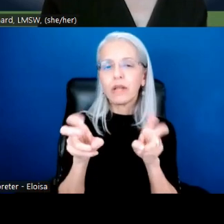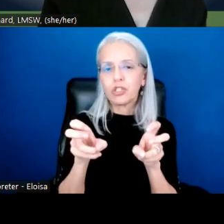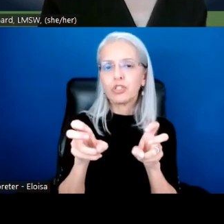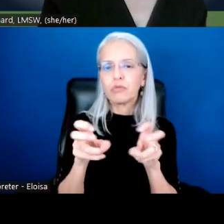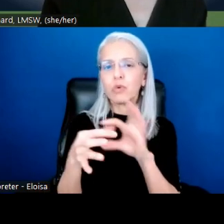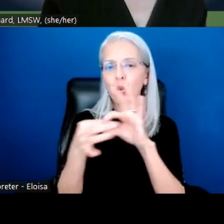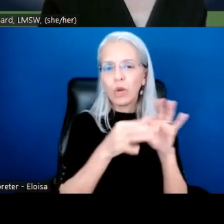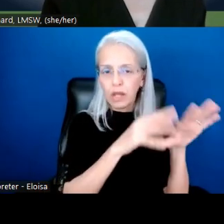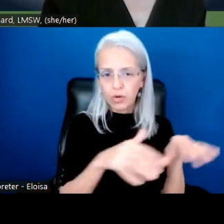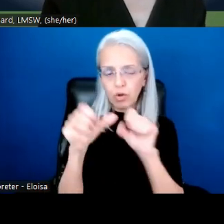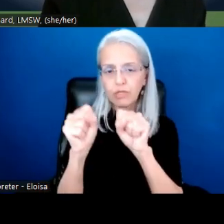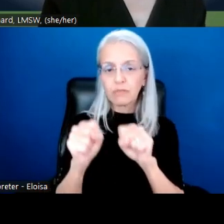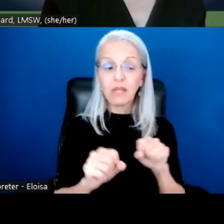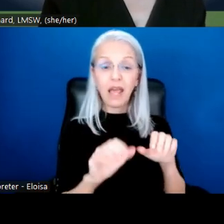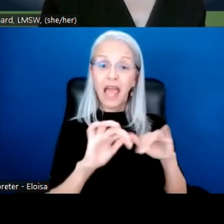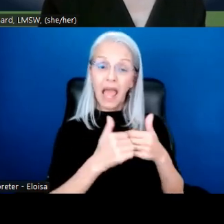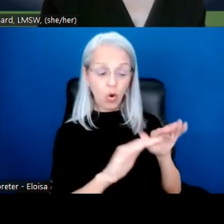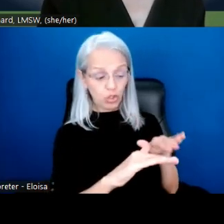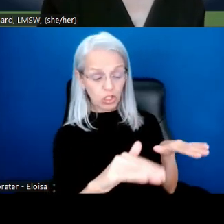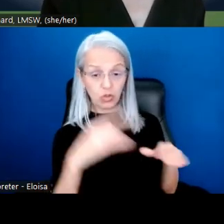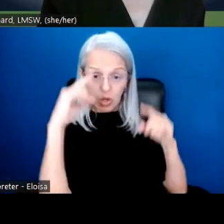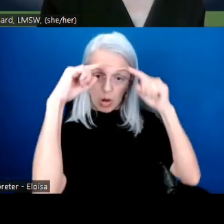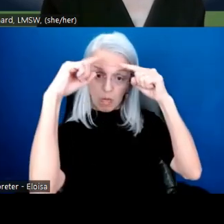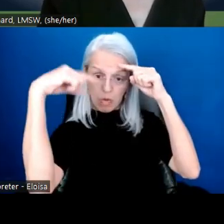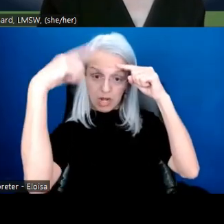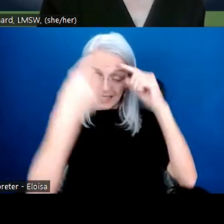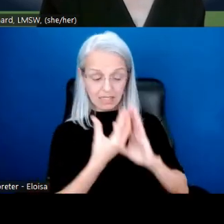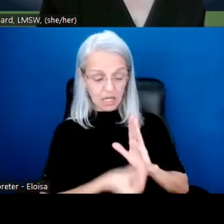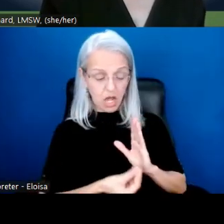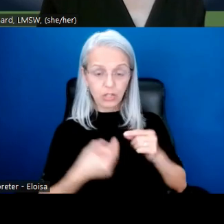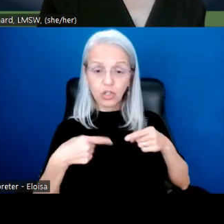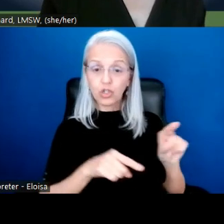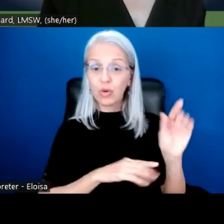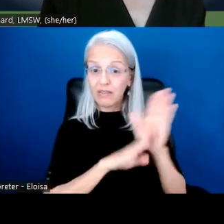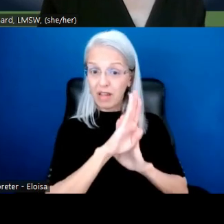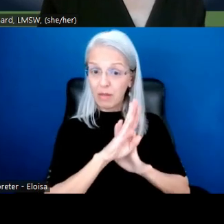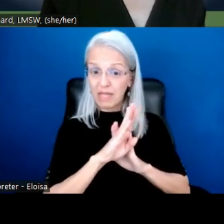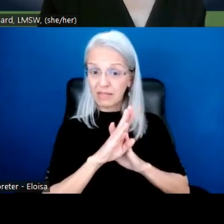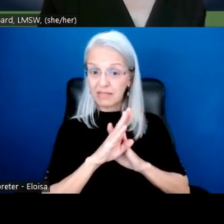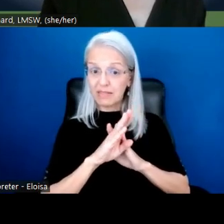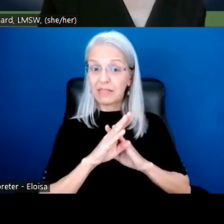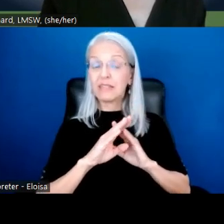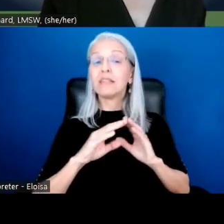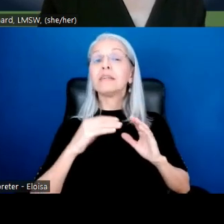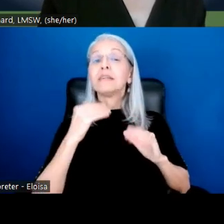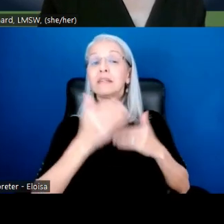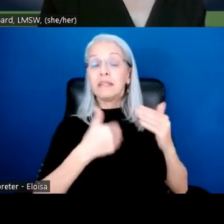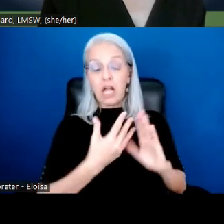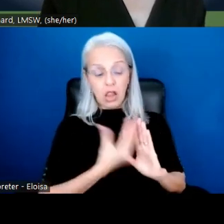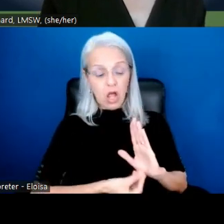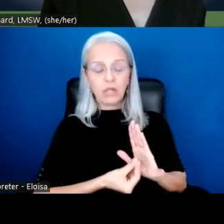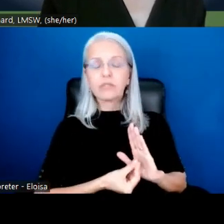how children process loss at different stages of development. Loss is one of those core